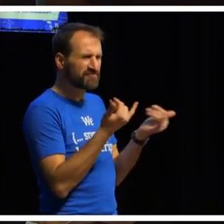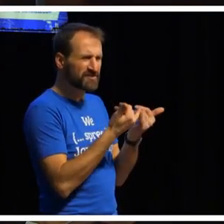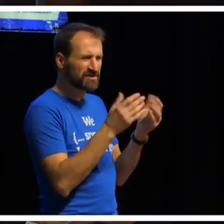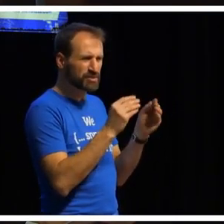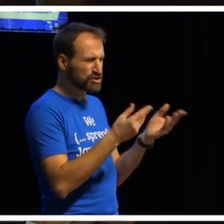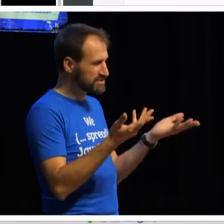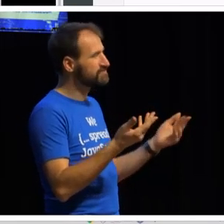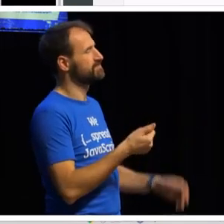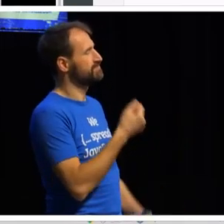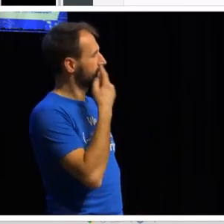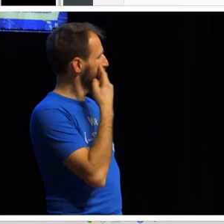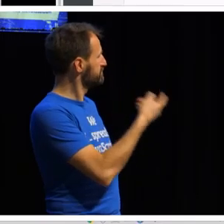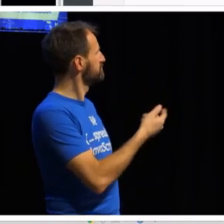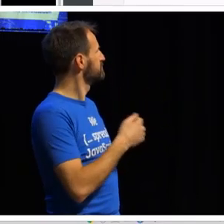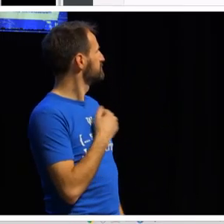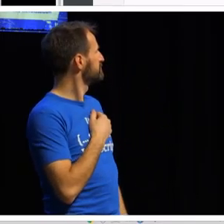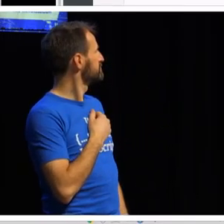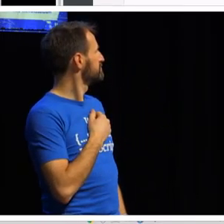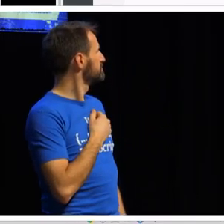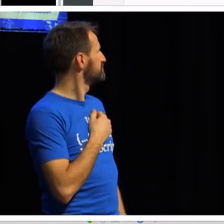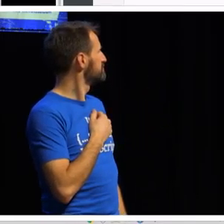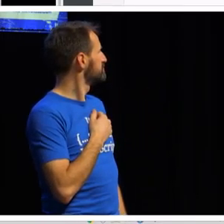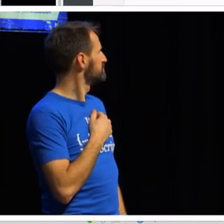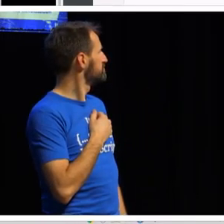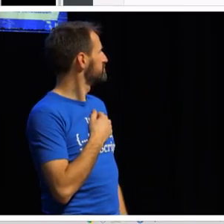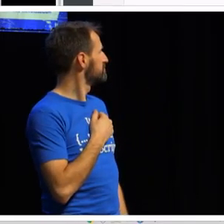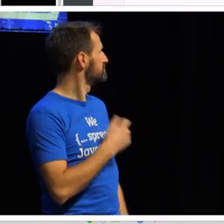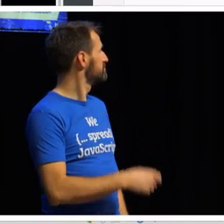So I shall just stick the battery in this.